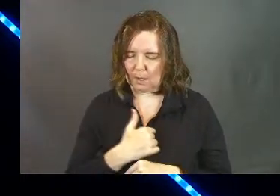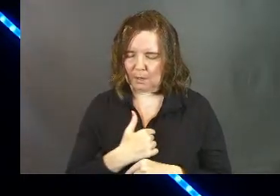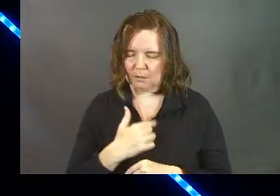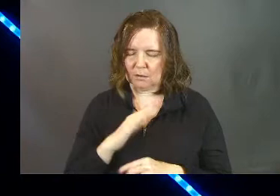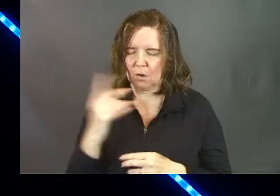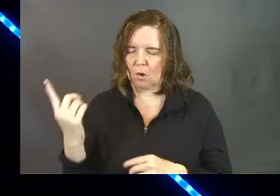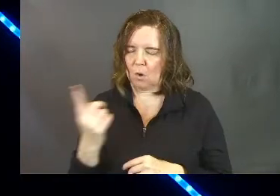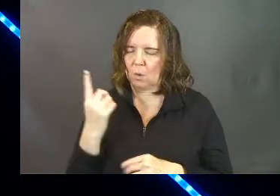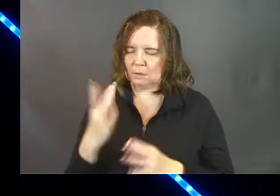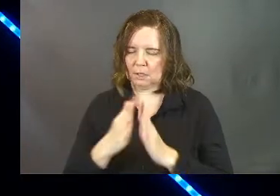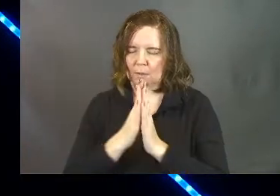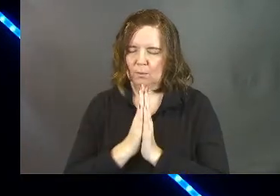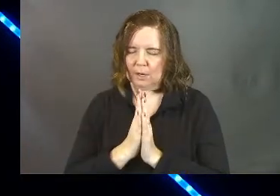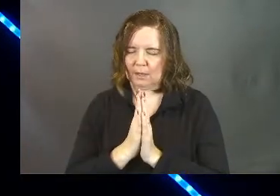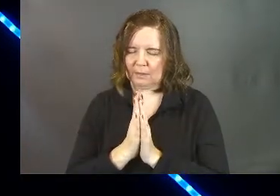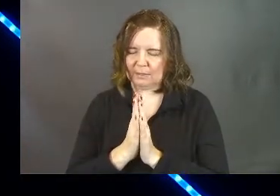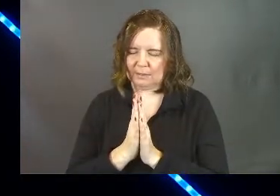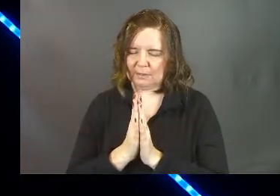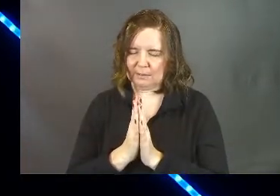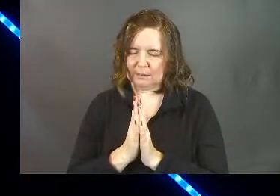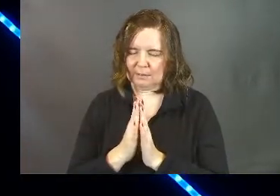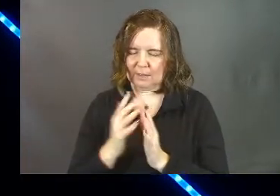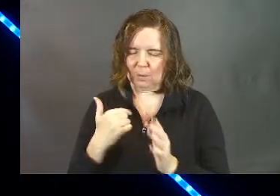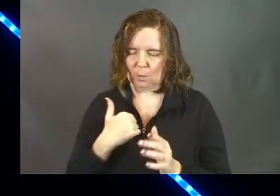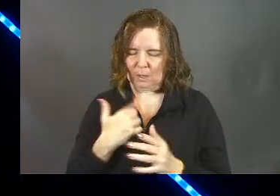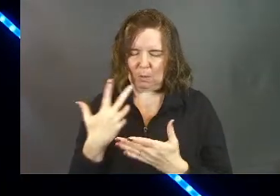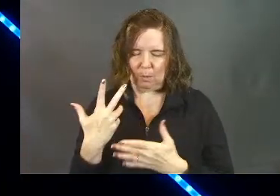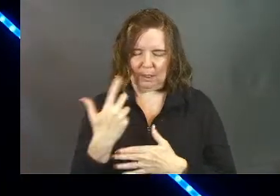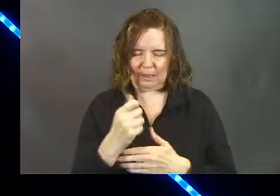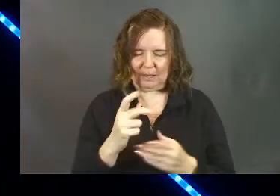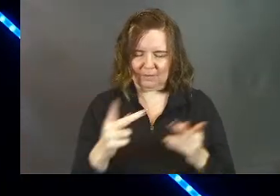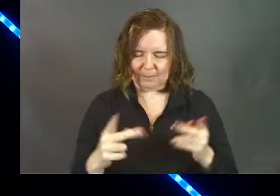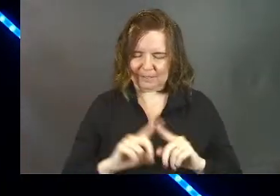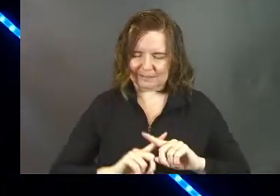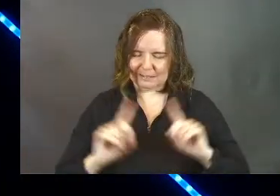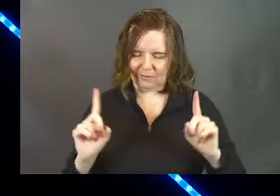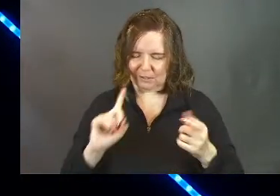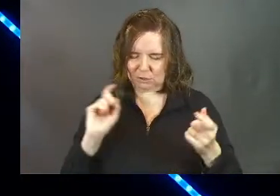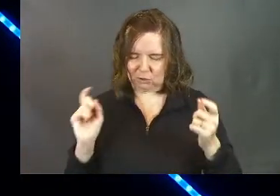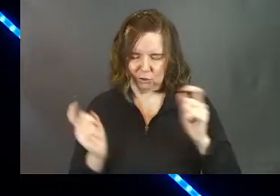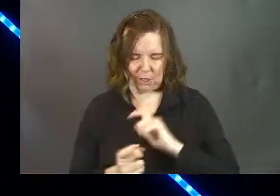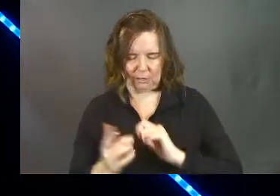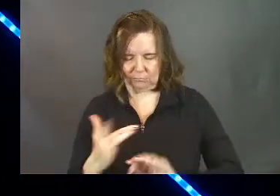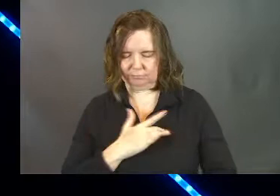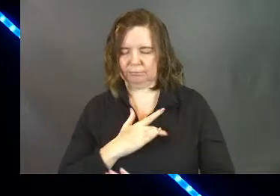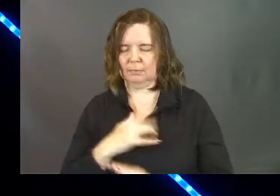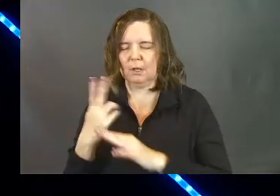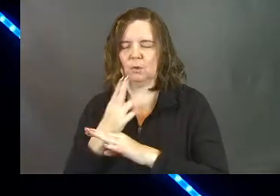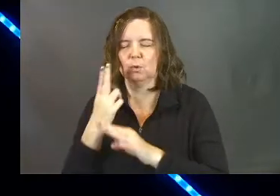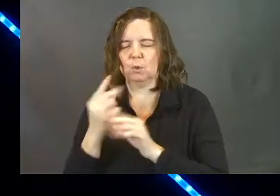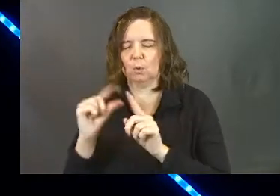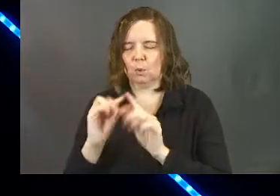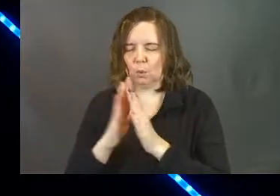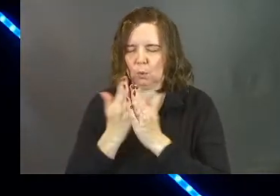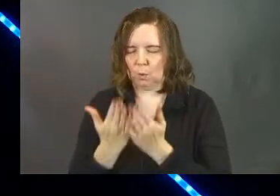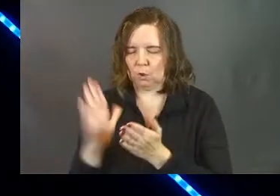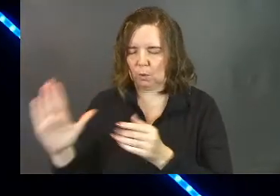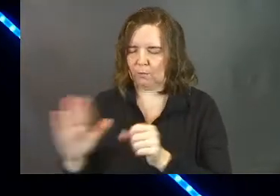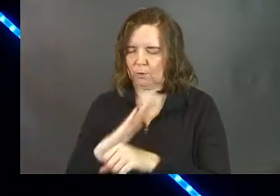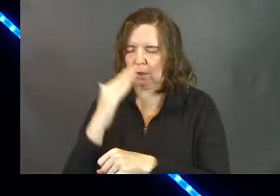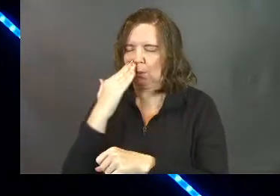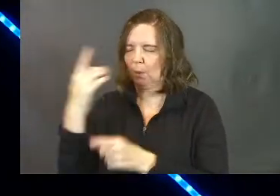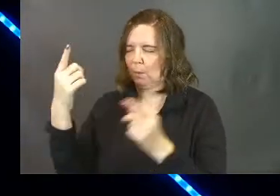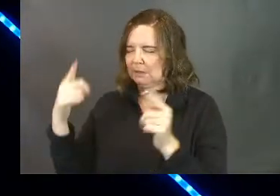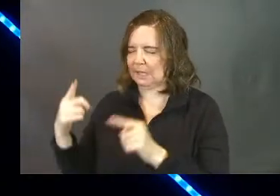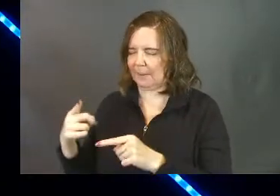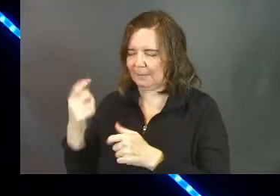God, always our prayer is that we would leave this place different and changed from the way that we came in. God, that you would use your word. God, you're fully aware of